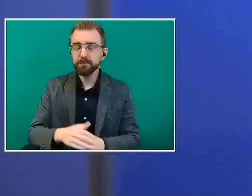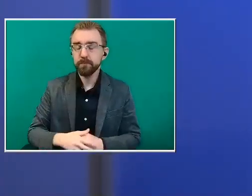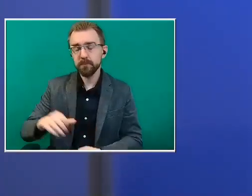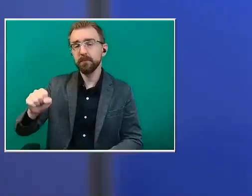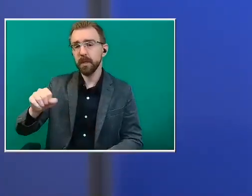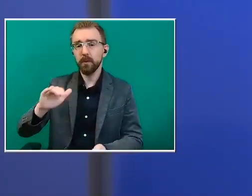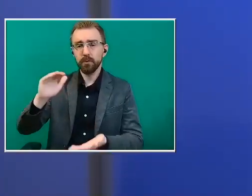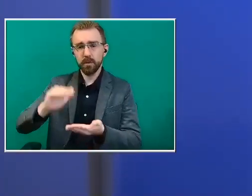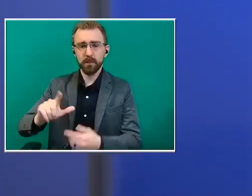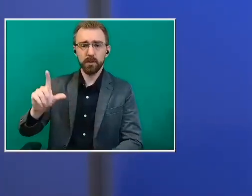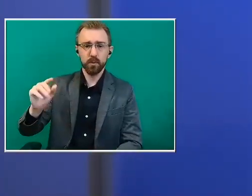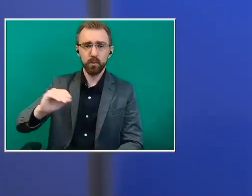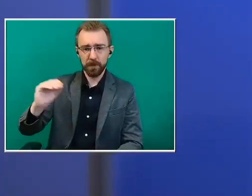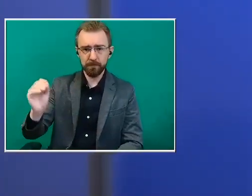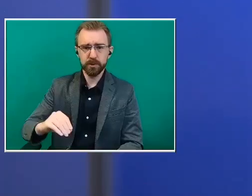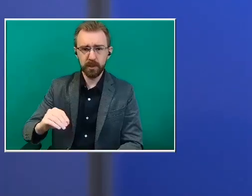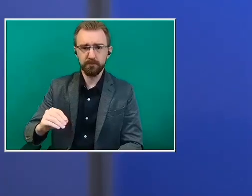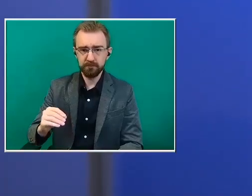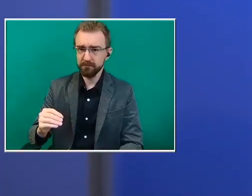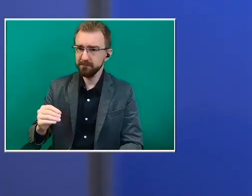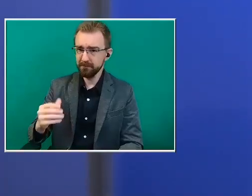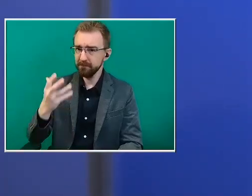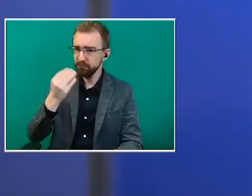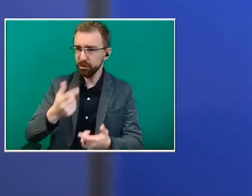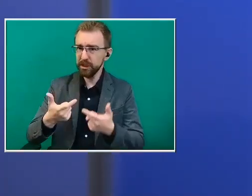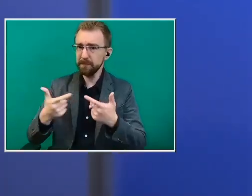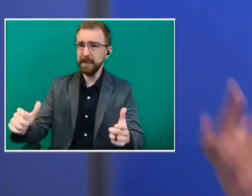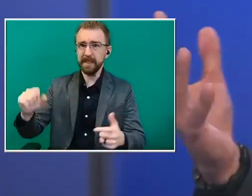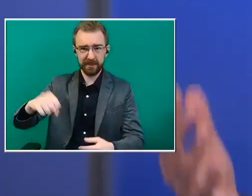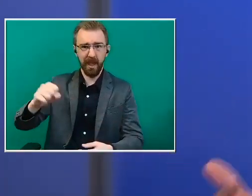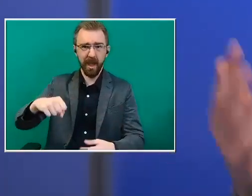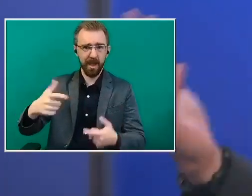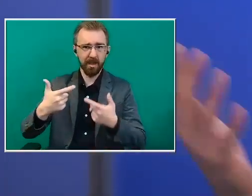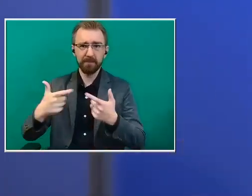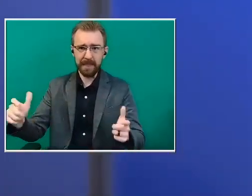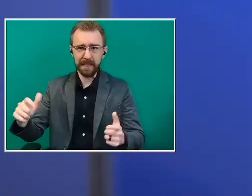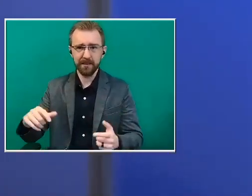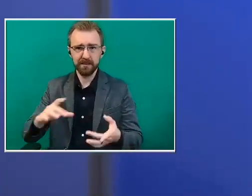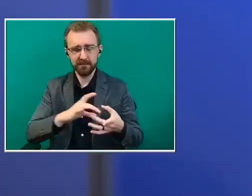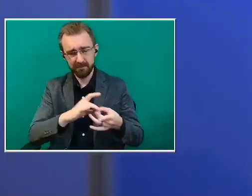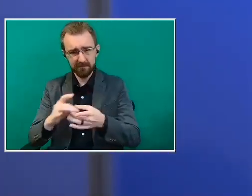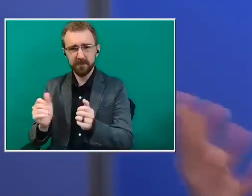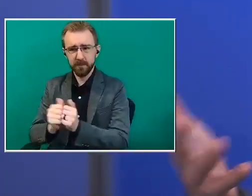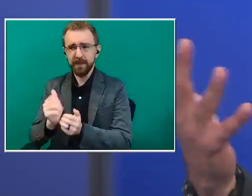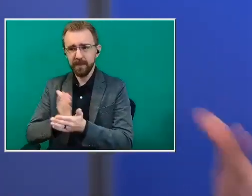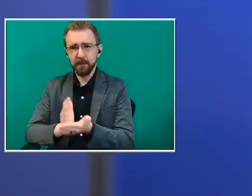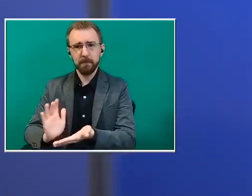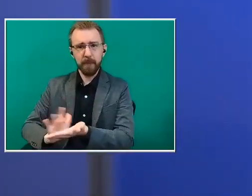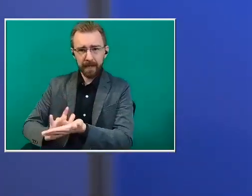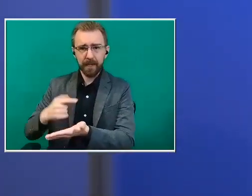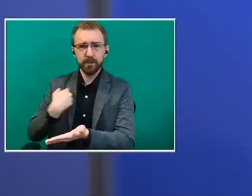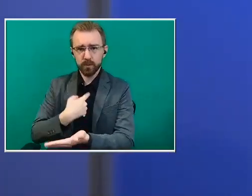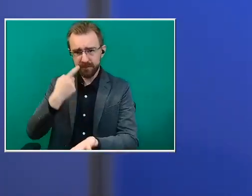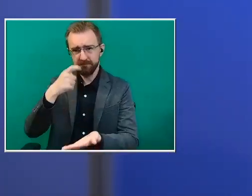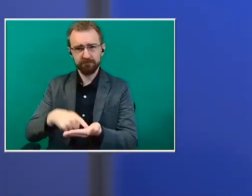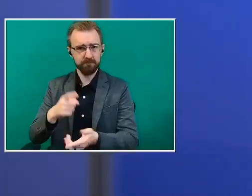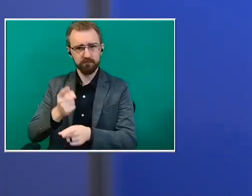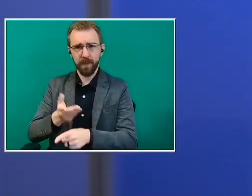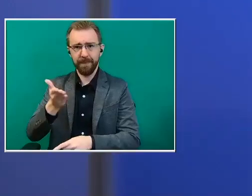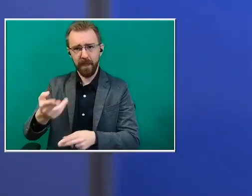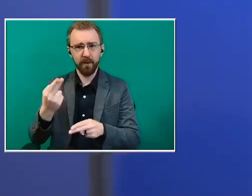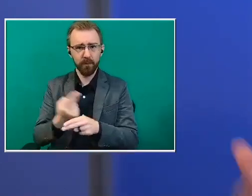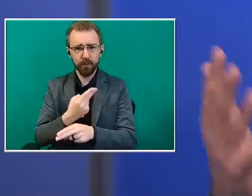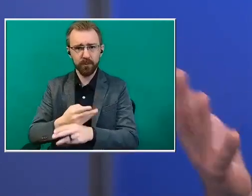20%, which was pretty big, substantial. Yes, it's corresponding to some medications that we see right there that are used to prevent some of those